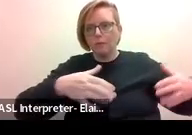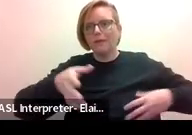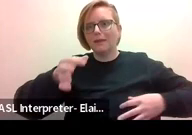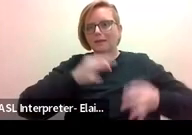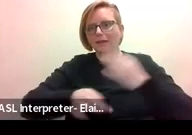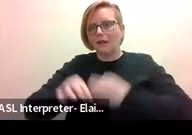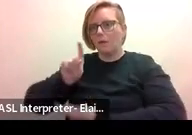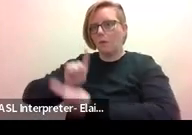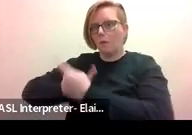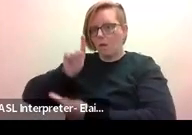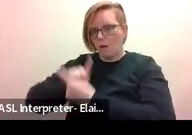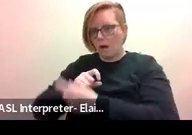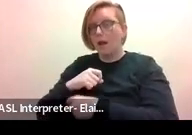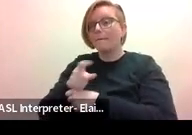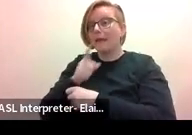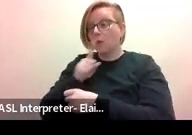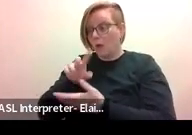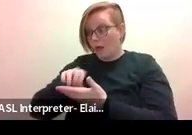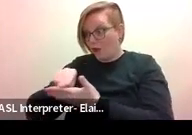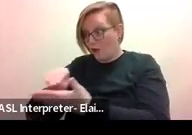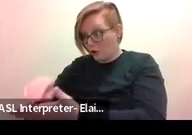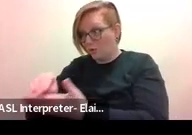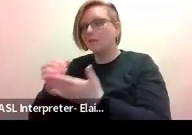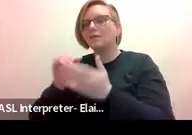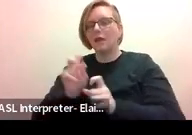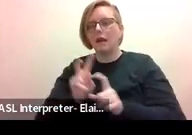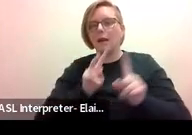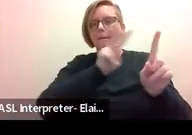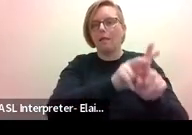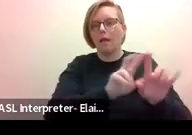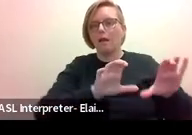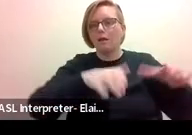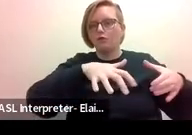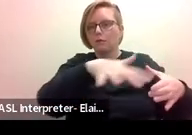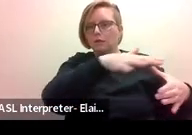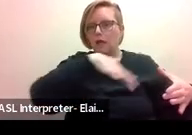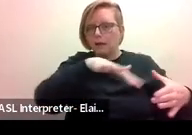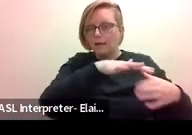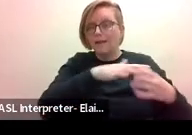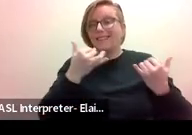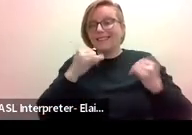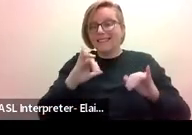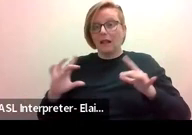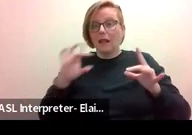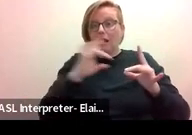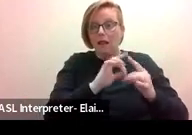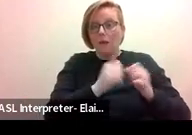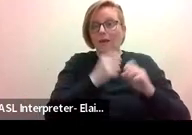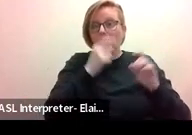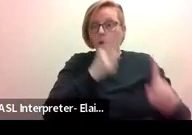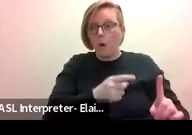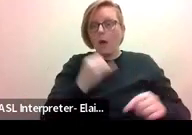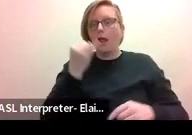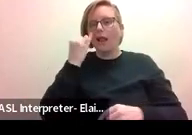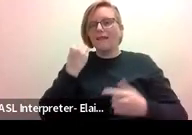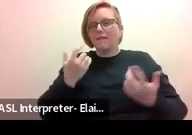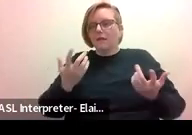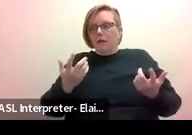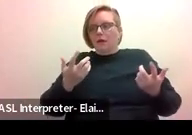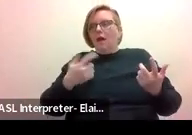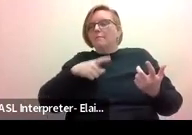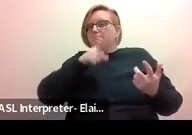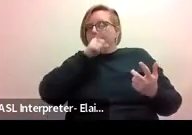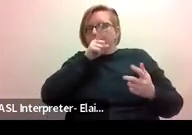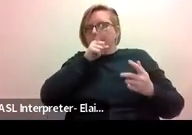that skill can be carried over. And so it's still aligned to a goal. If you're like, I'm not going to be working on a skill with a student, I just want to